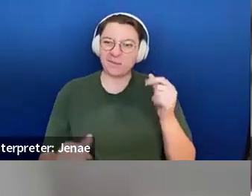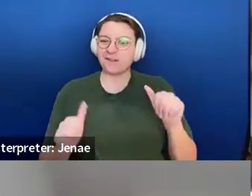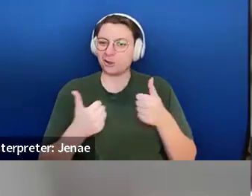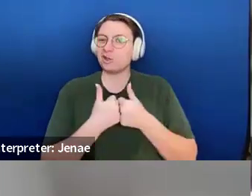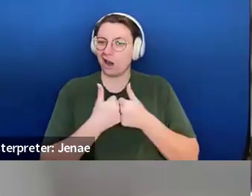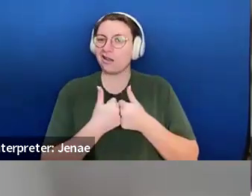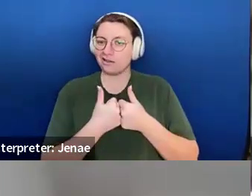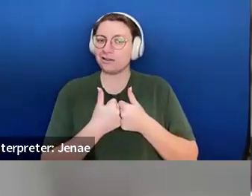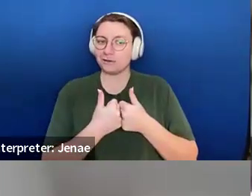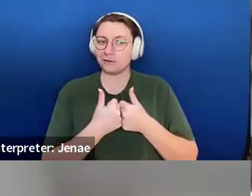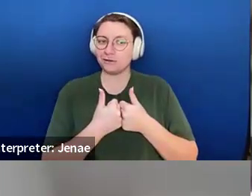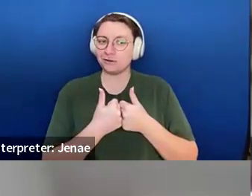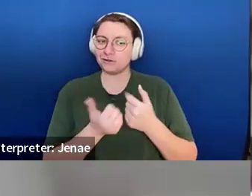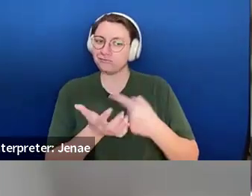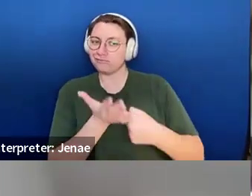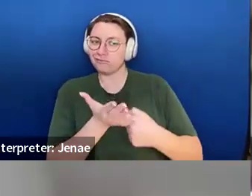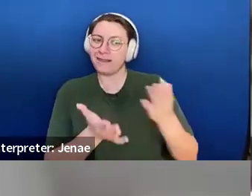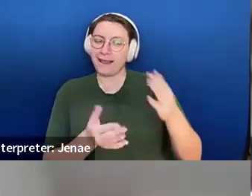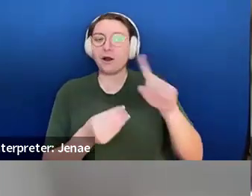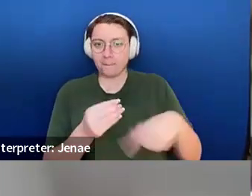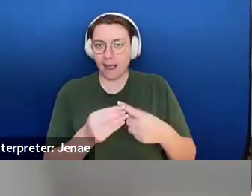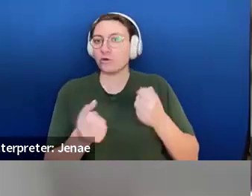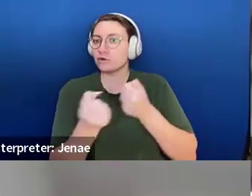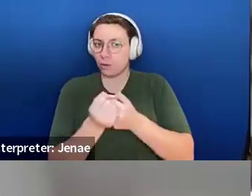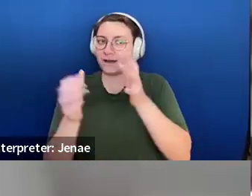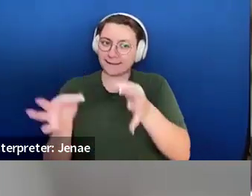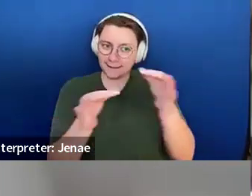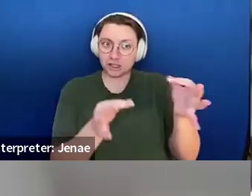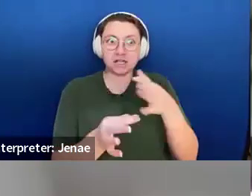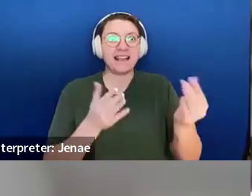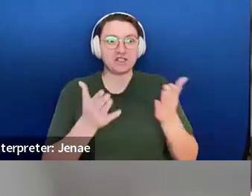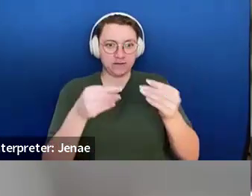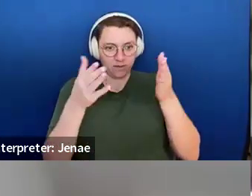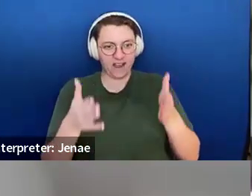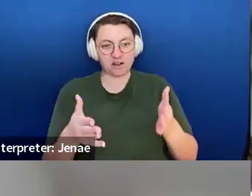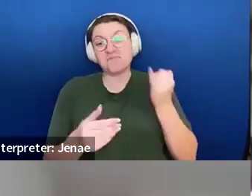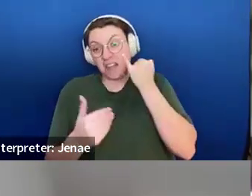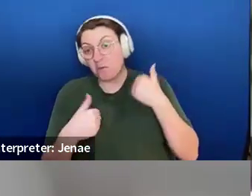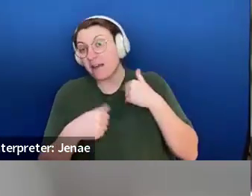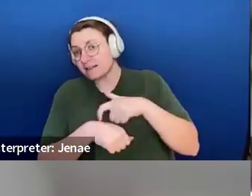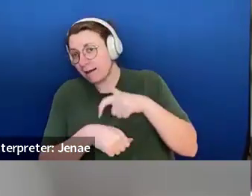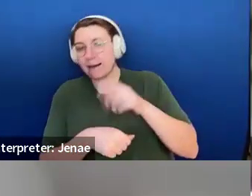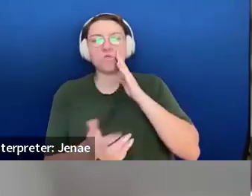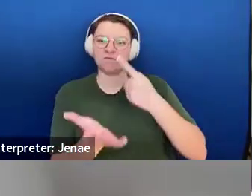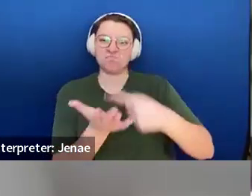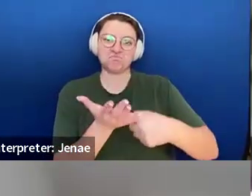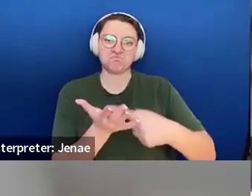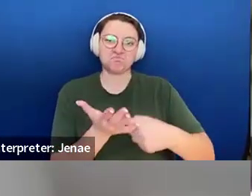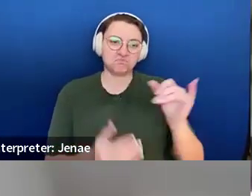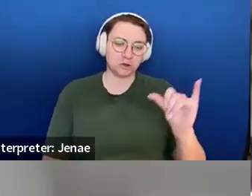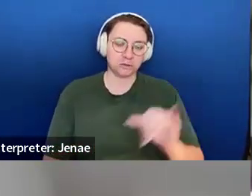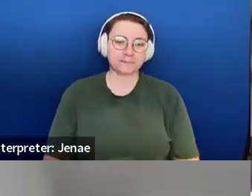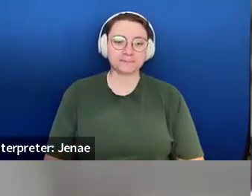laid out there about supported decision-making and service providers. So if we have time, I'll touch bases with you guys about that a little bit too.